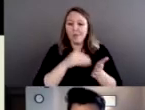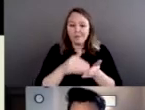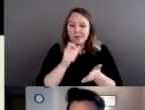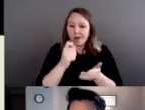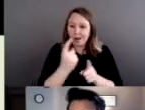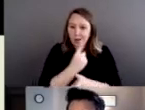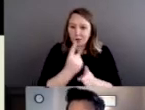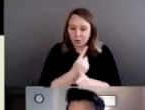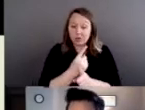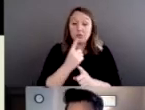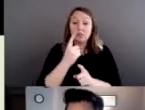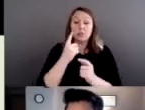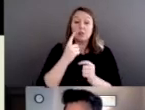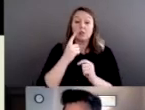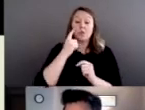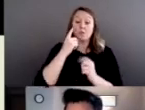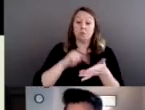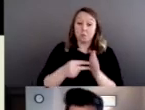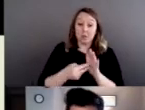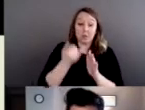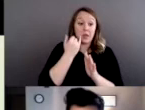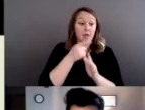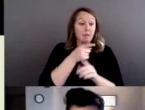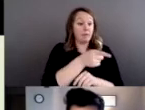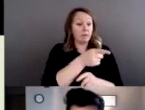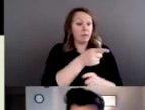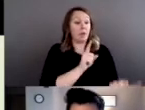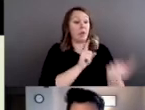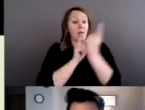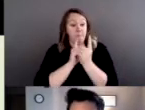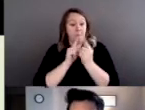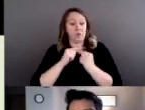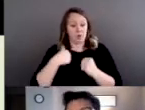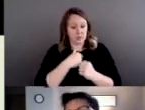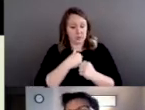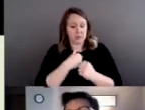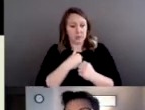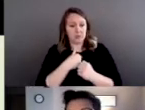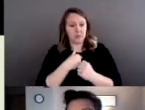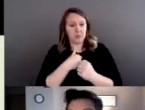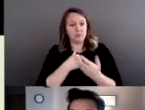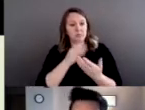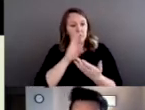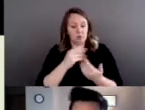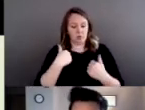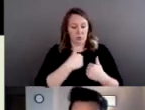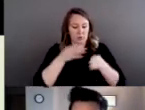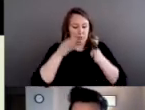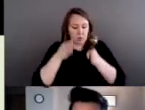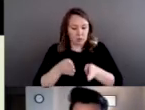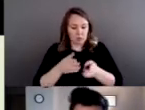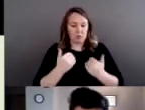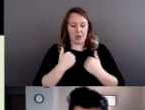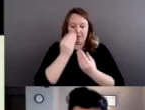if they come to us at an individual level, they know that we, as a person, we hold this data, and